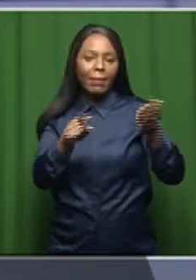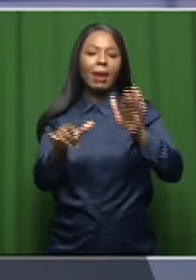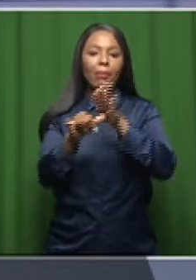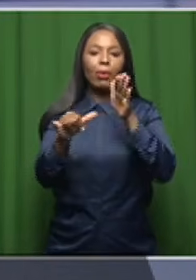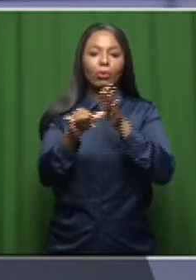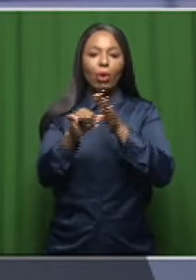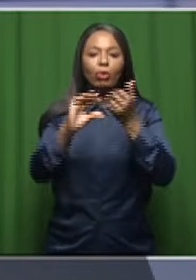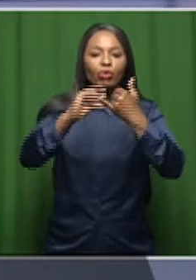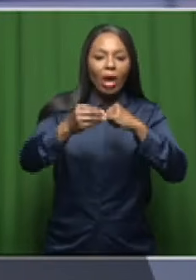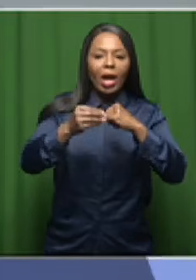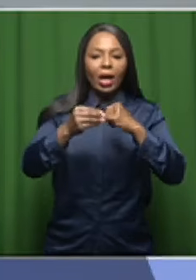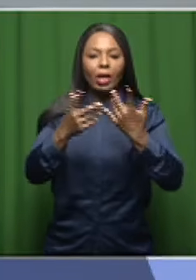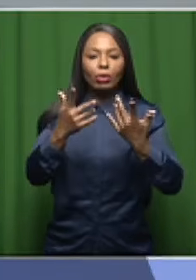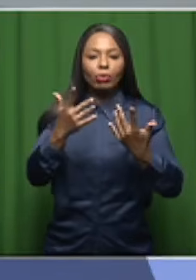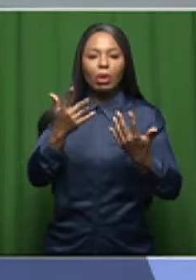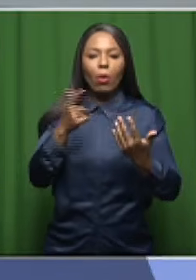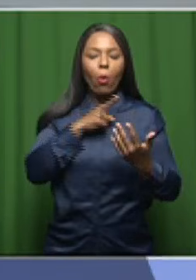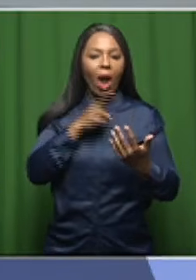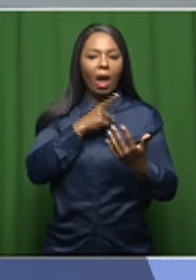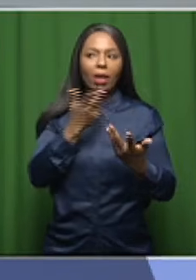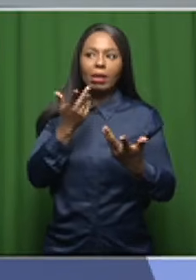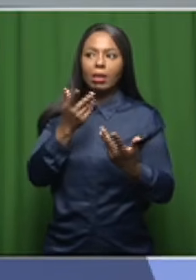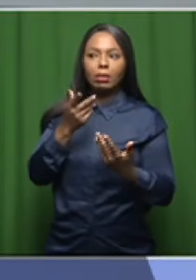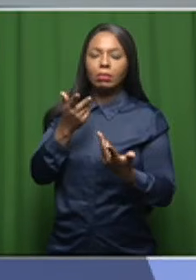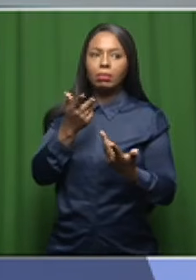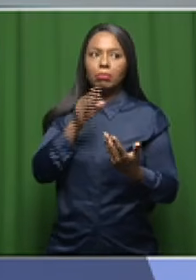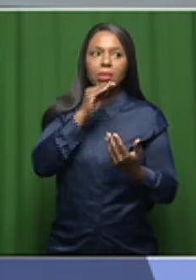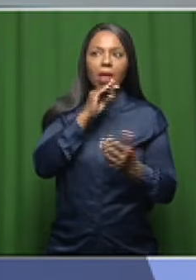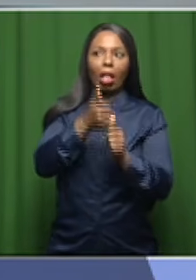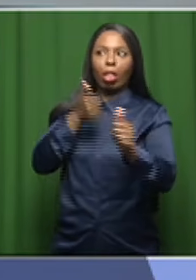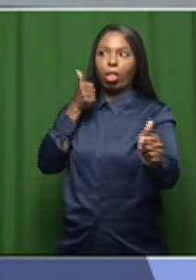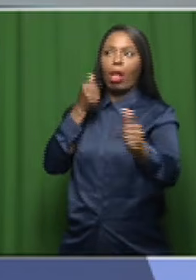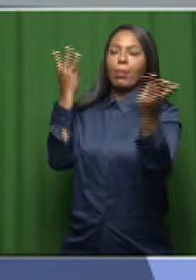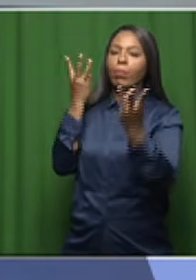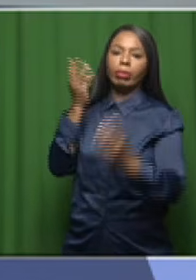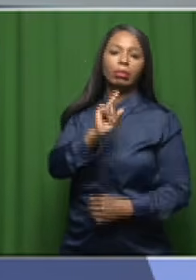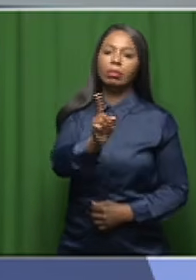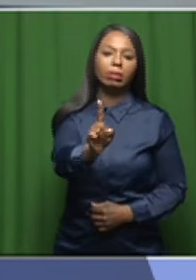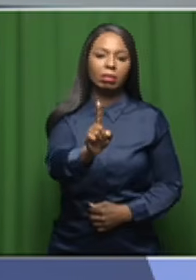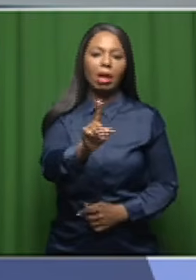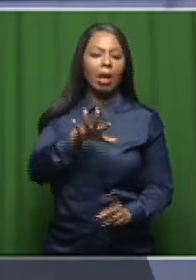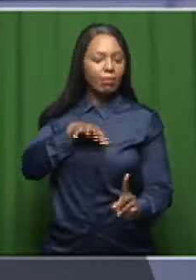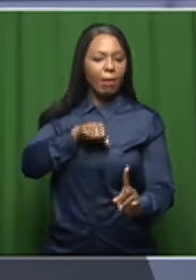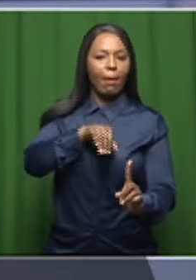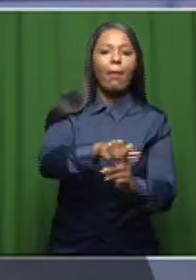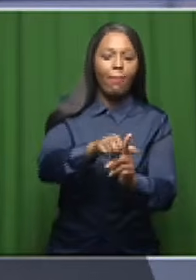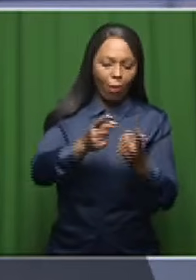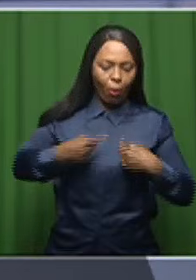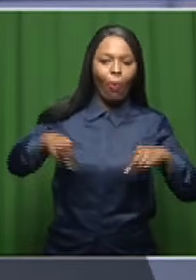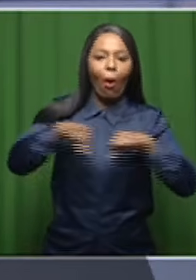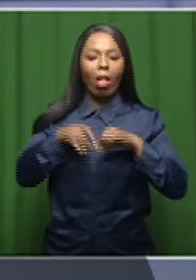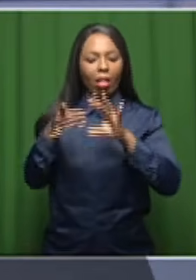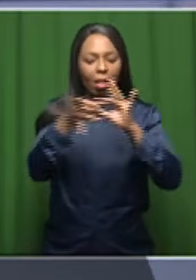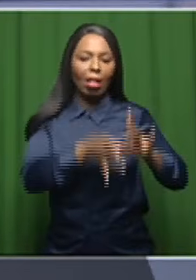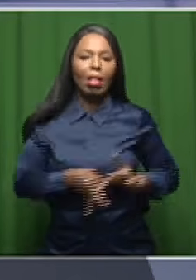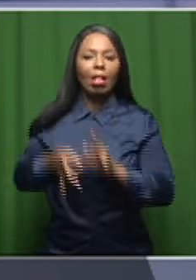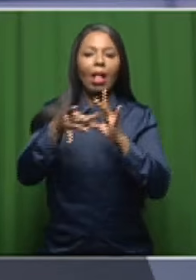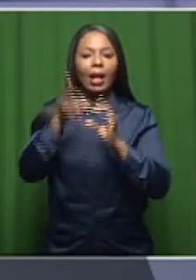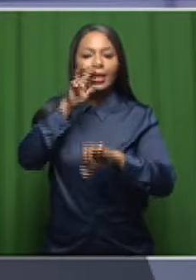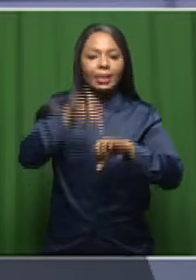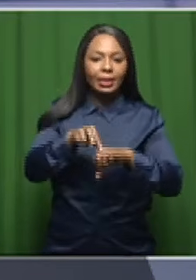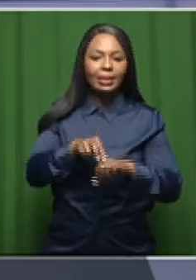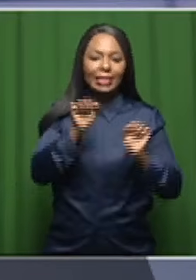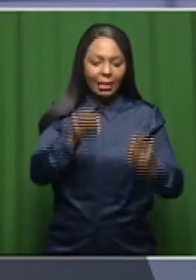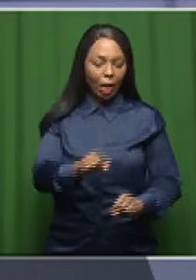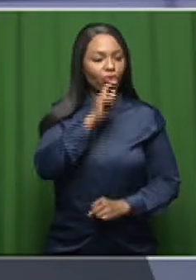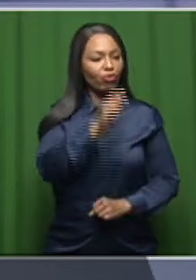at. Because we can't leave anybody behind. Absolutely. And look, just a couple of years ago, we've been in the country talking about